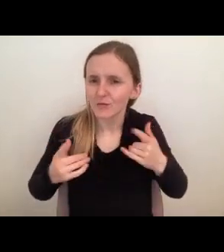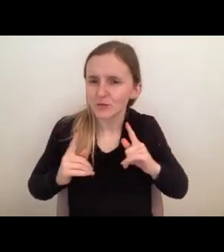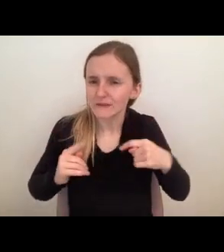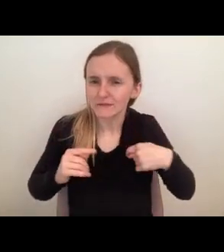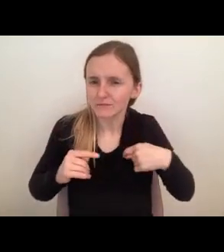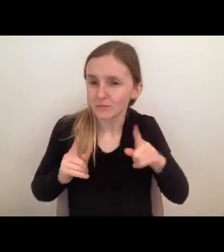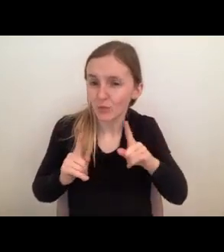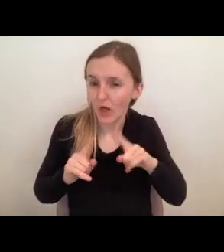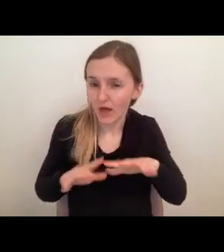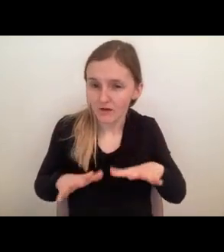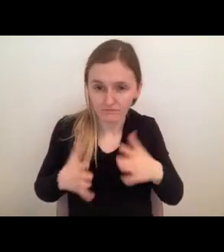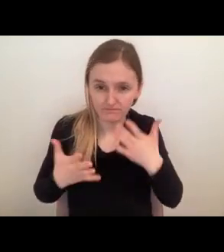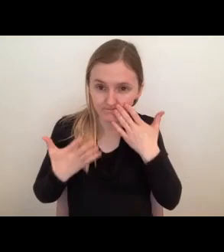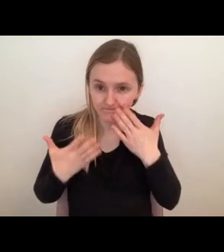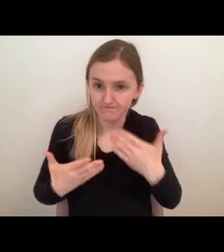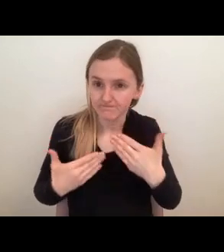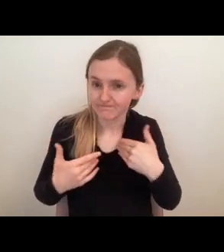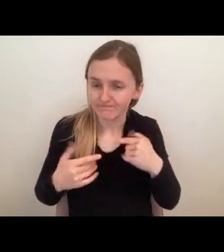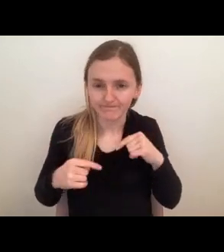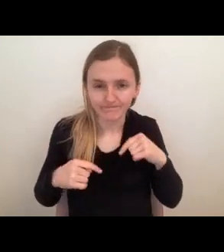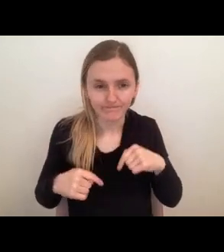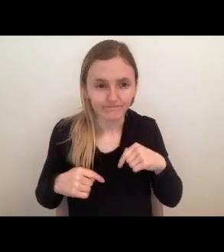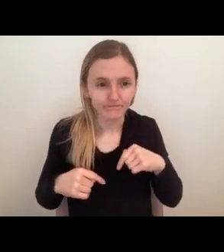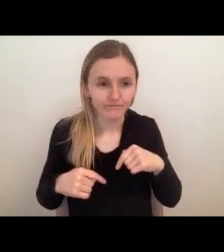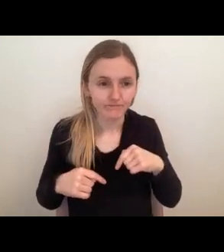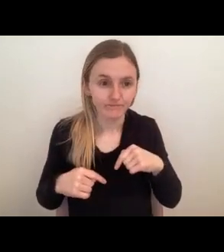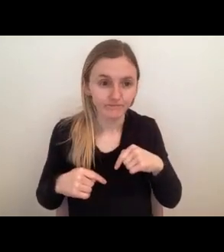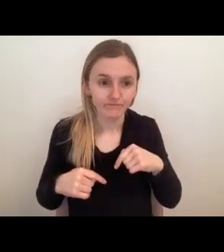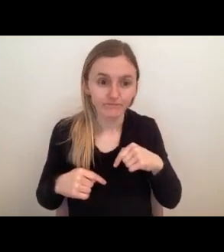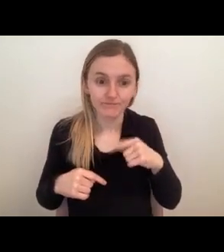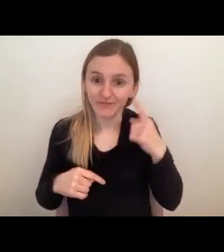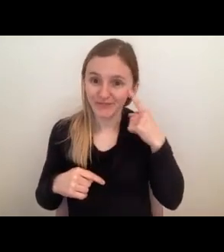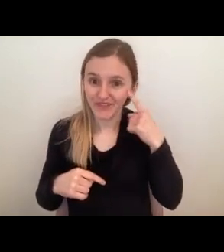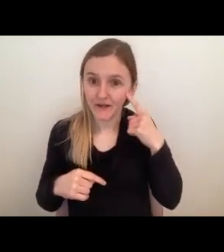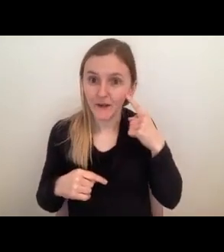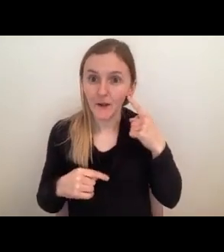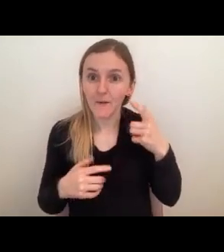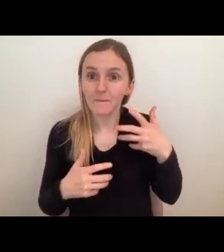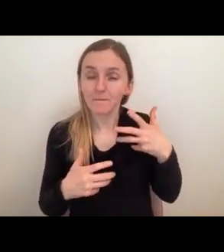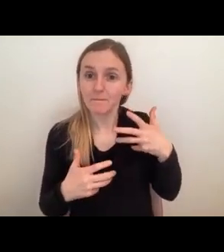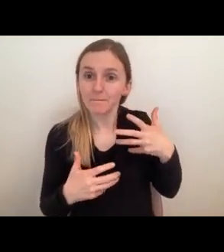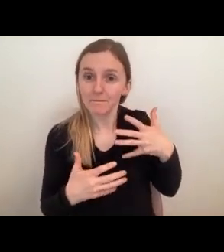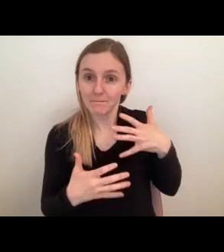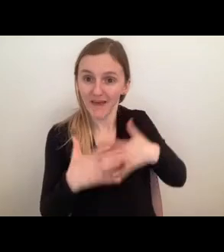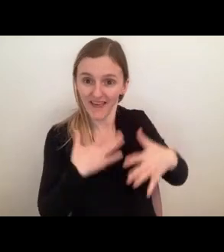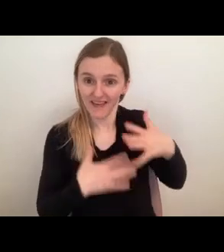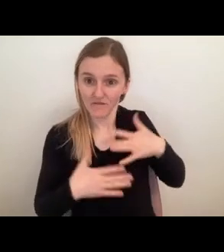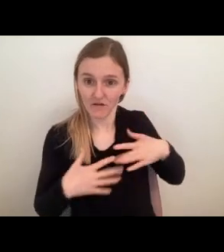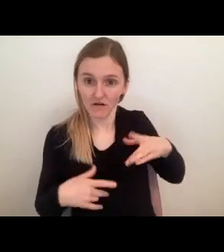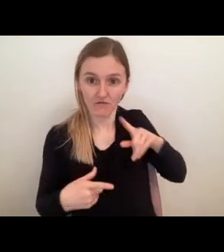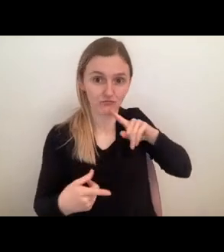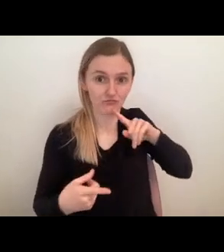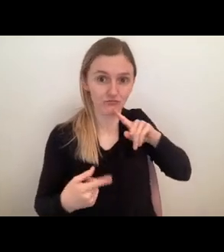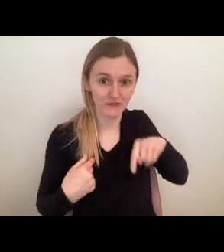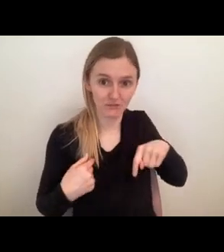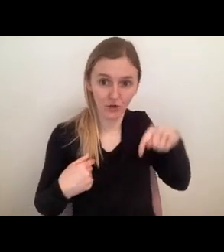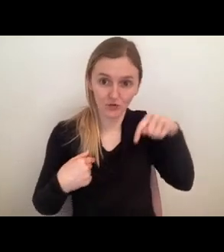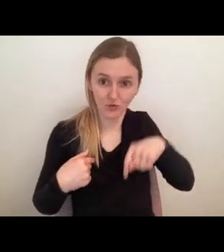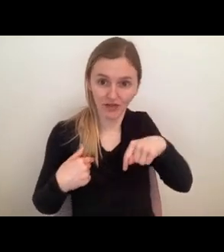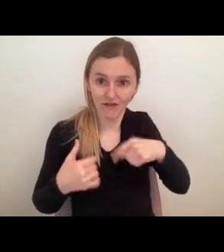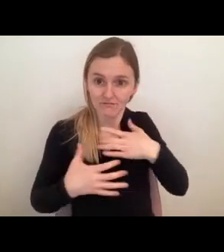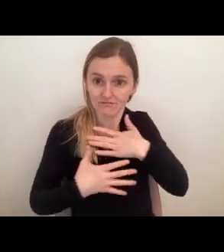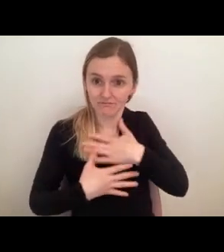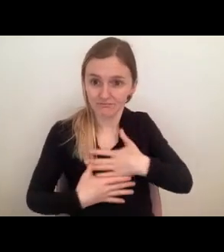So, and they associate the behaviour, the response to the feeling, rather